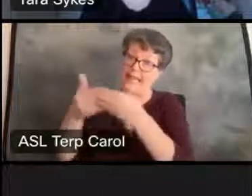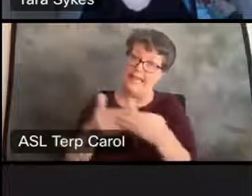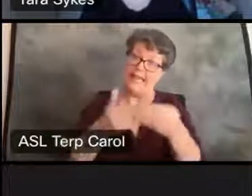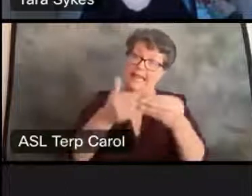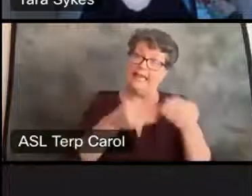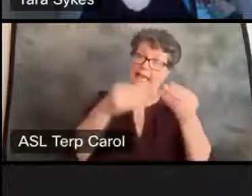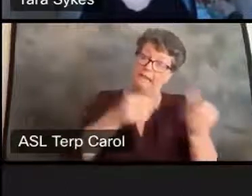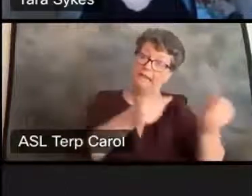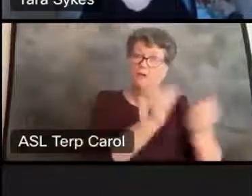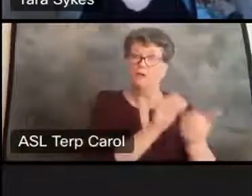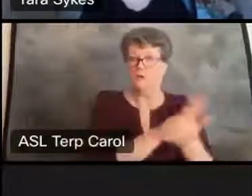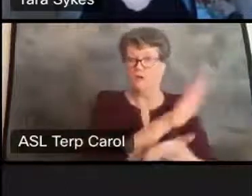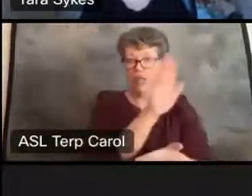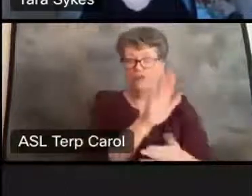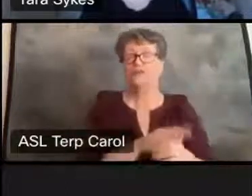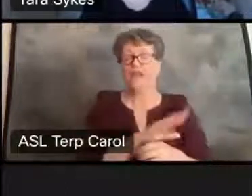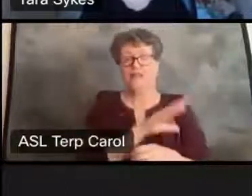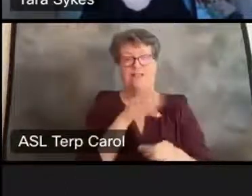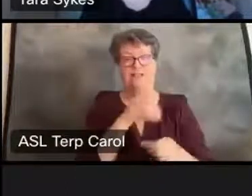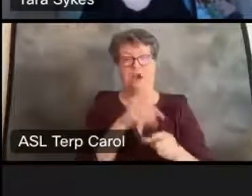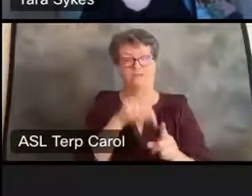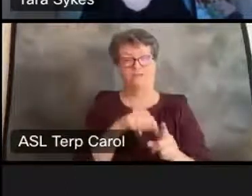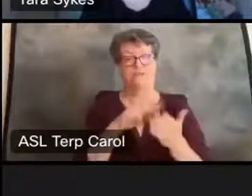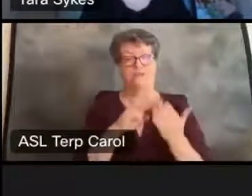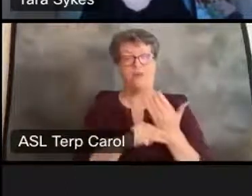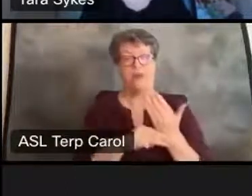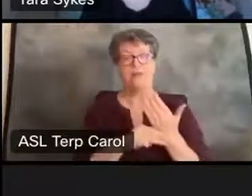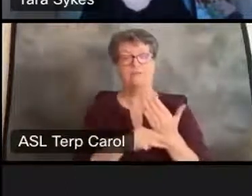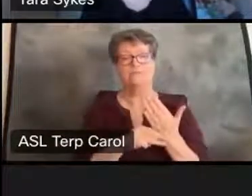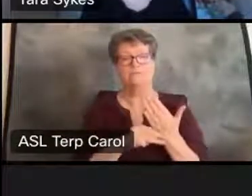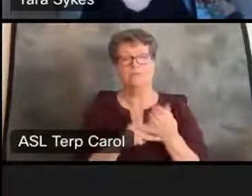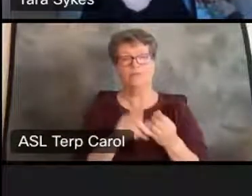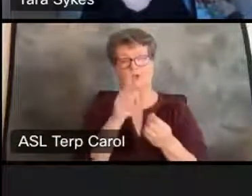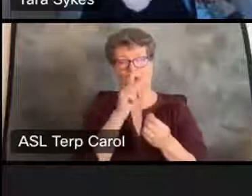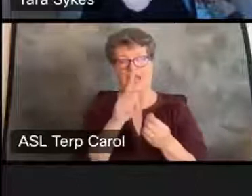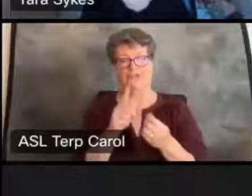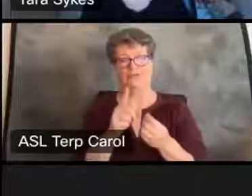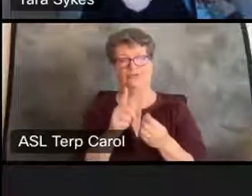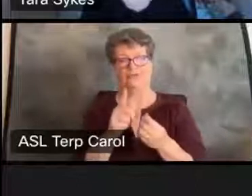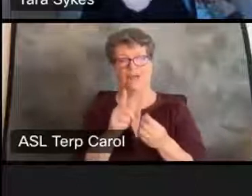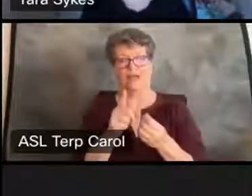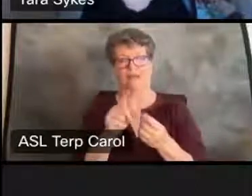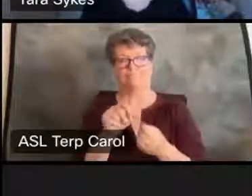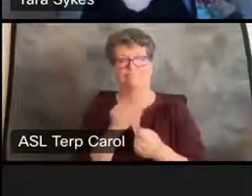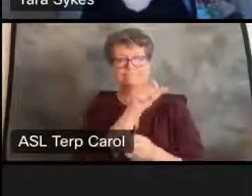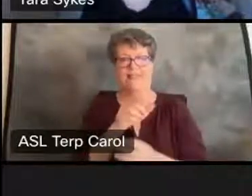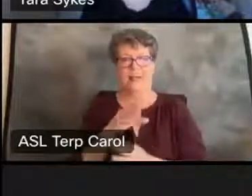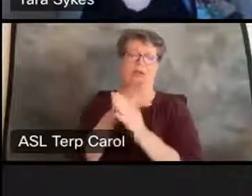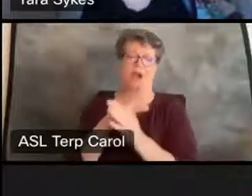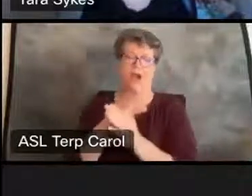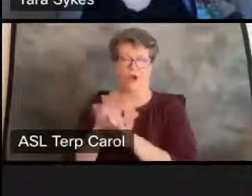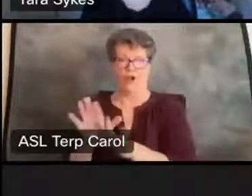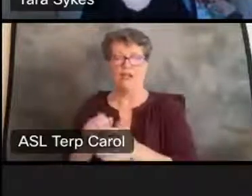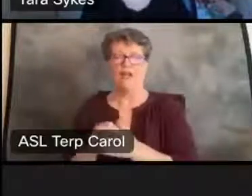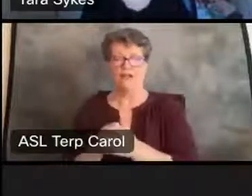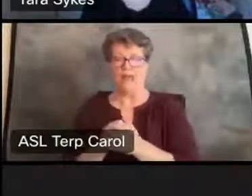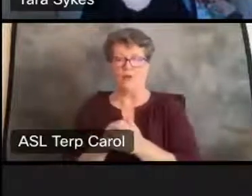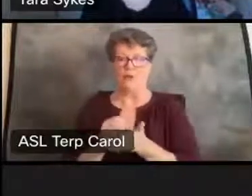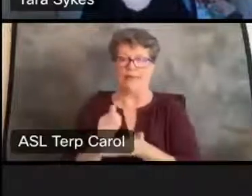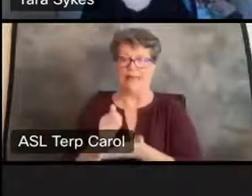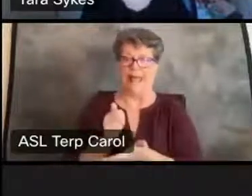to further their education in college. Because as many of you know, that's kind of that gap between when they leave high school and